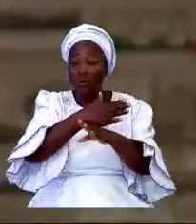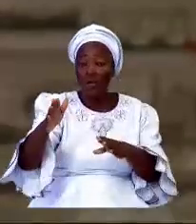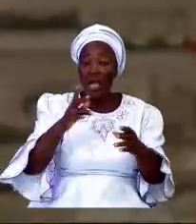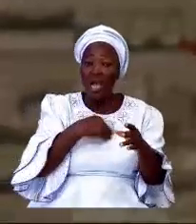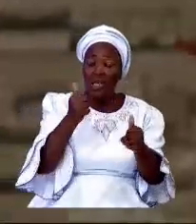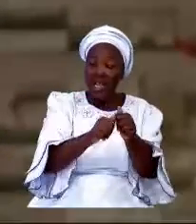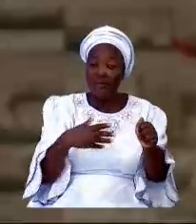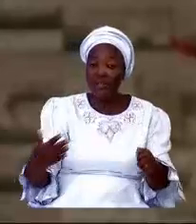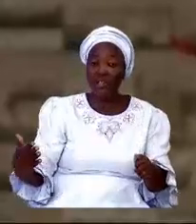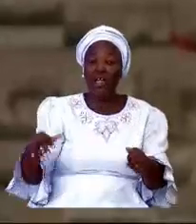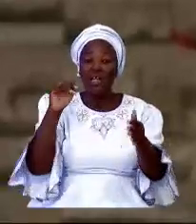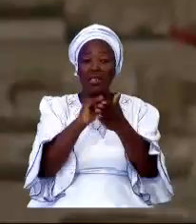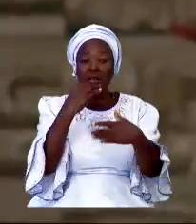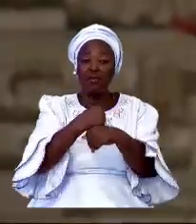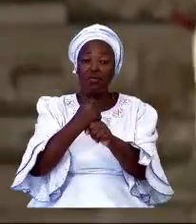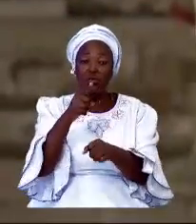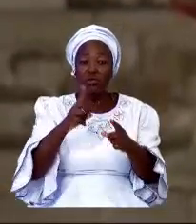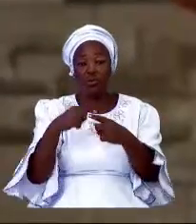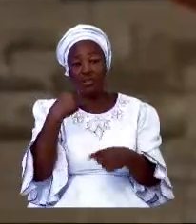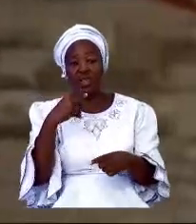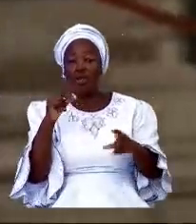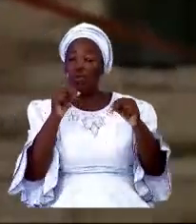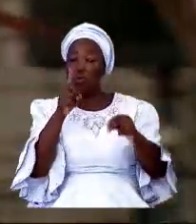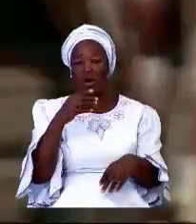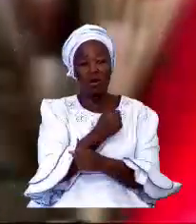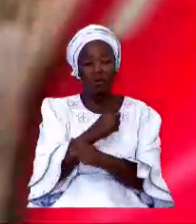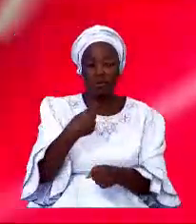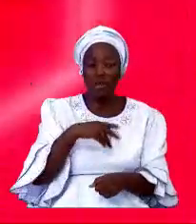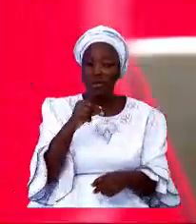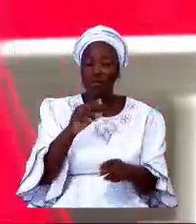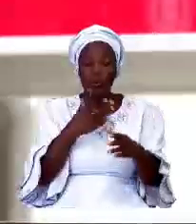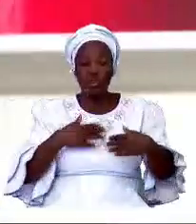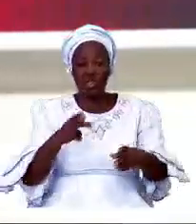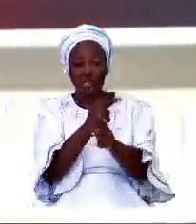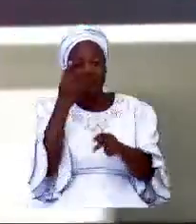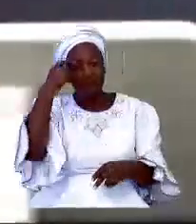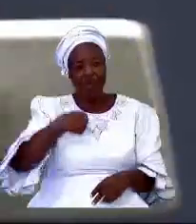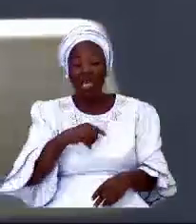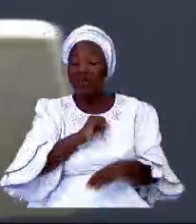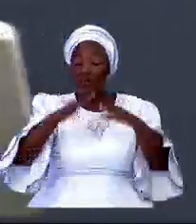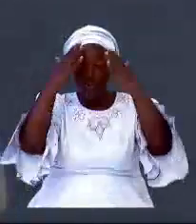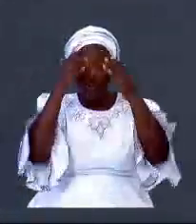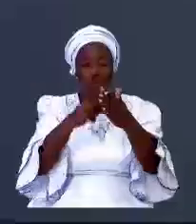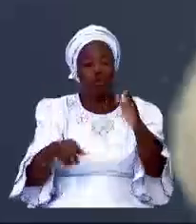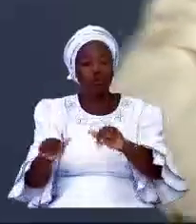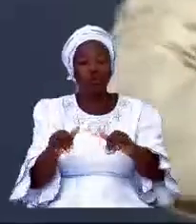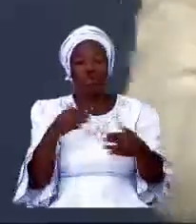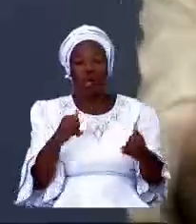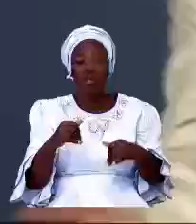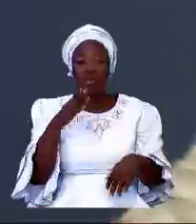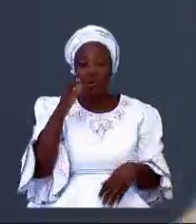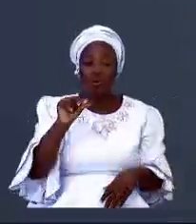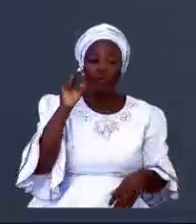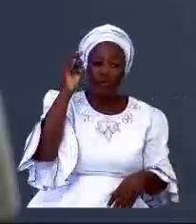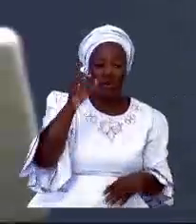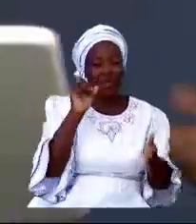discouragement away. It will take your sicknesses away. And everything that made you to say, nobody loves me. Nobody cares